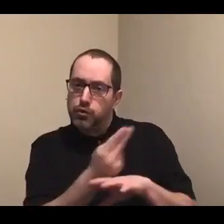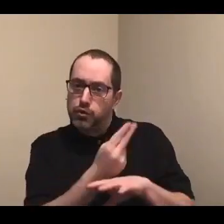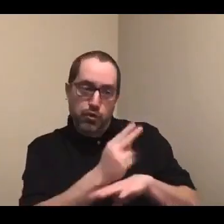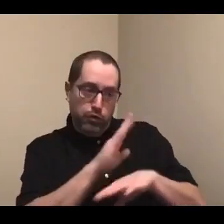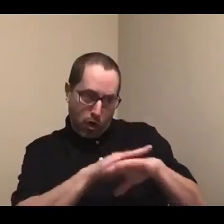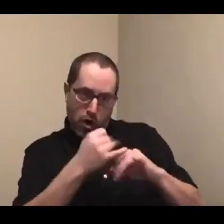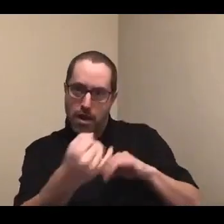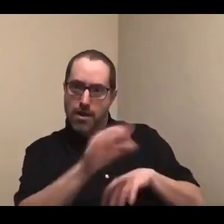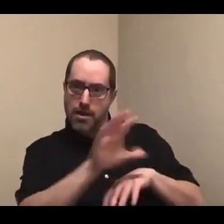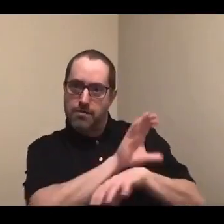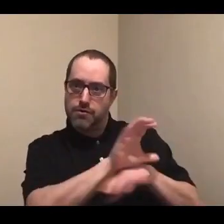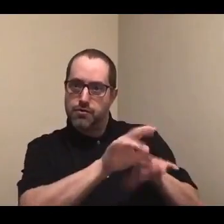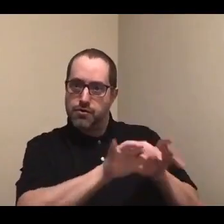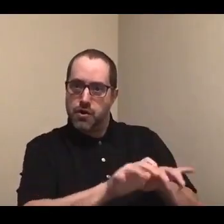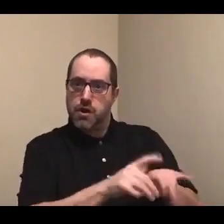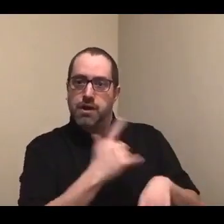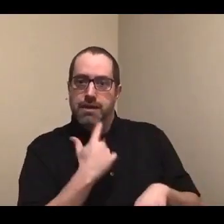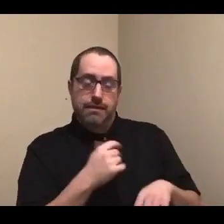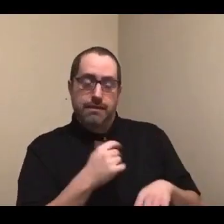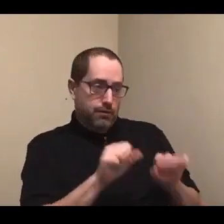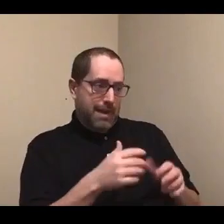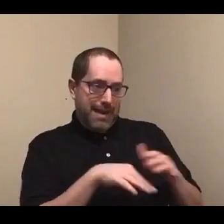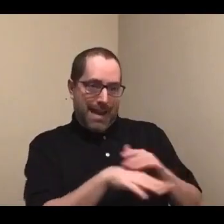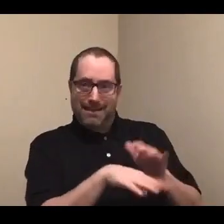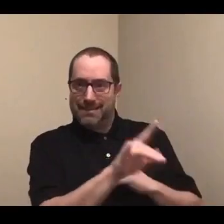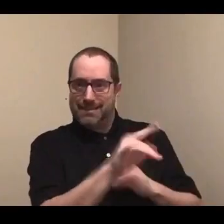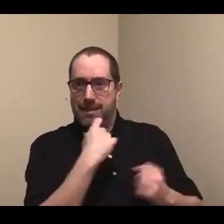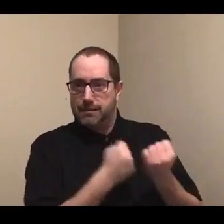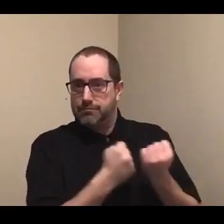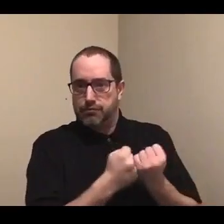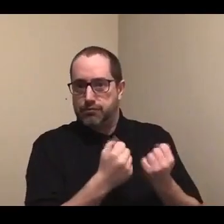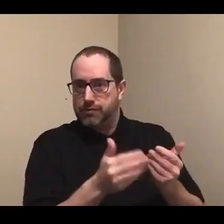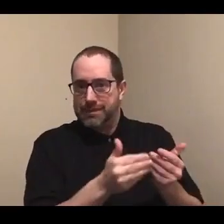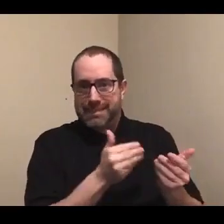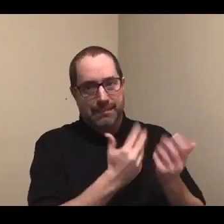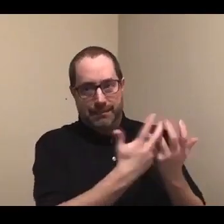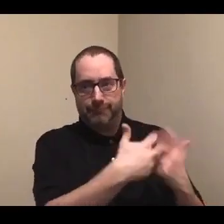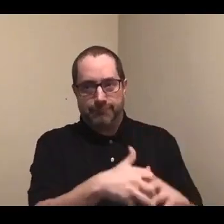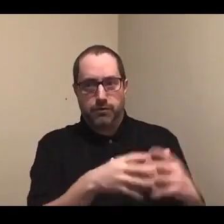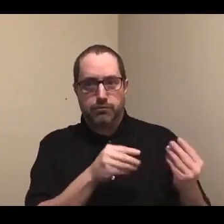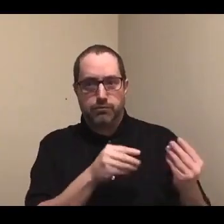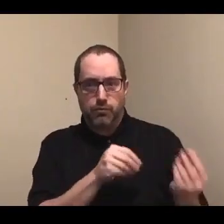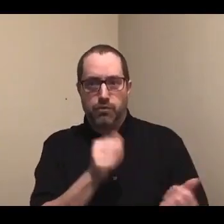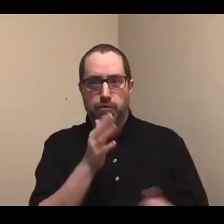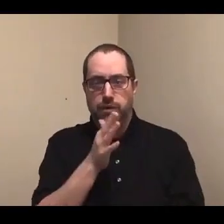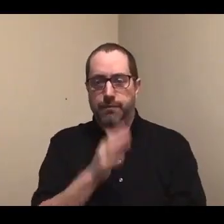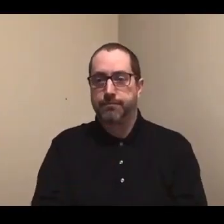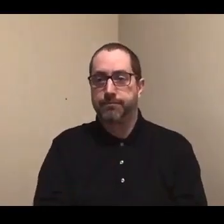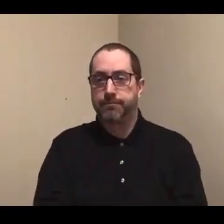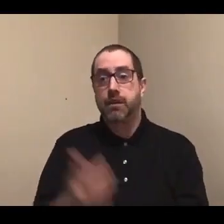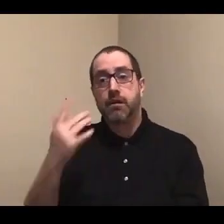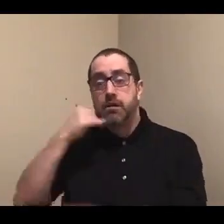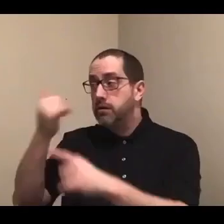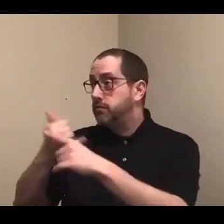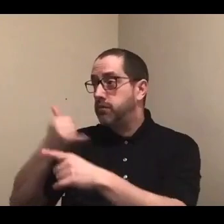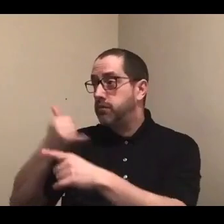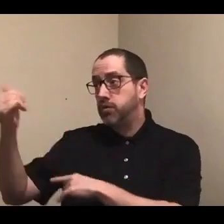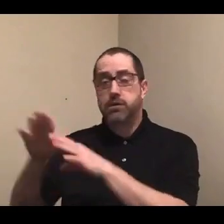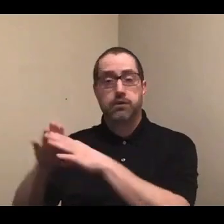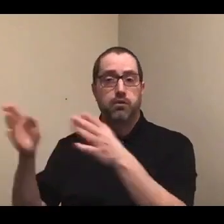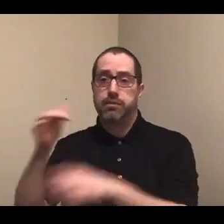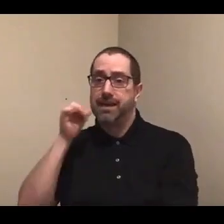the phone support can access it seamlessly and as easily as possible. The phone line will be open daily,